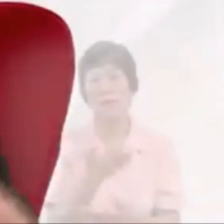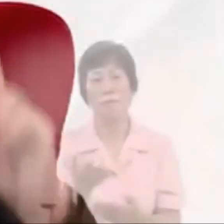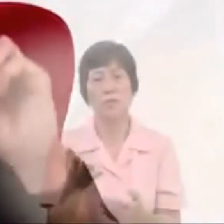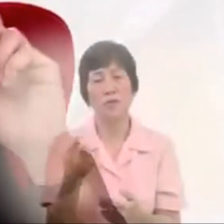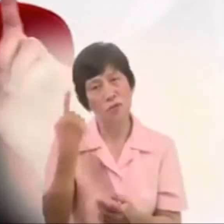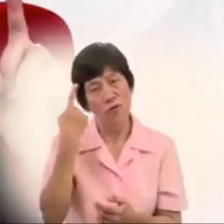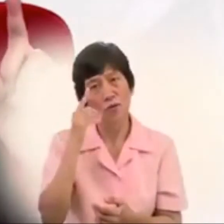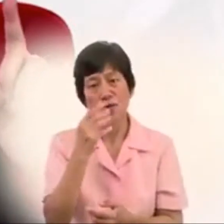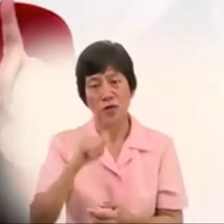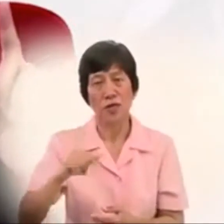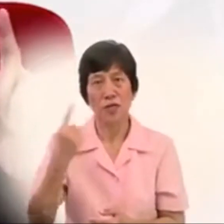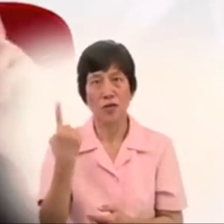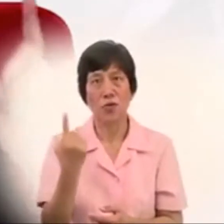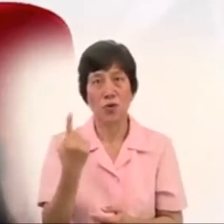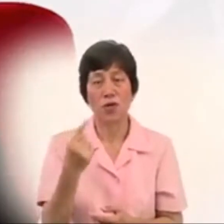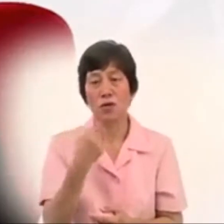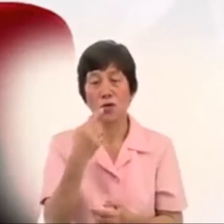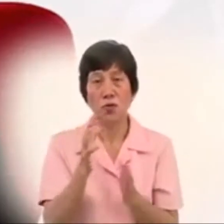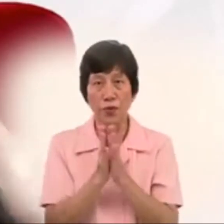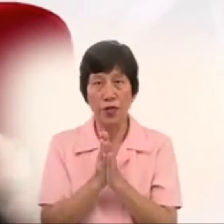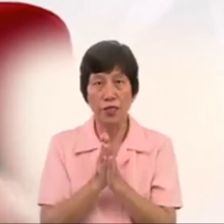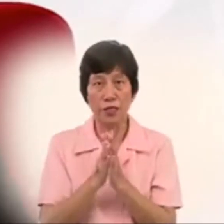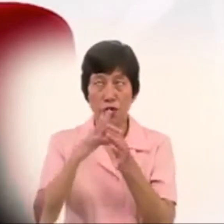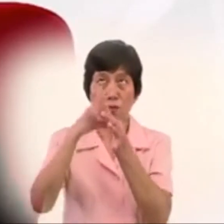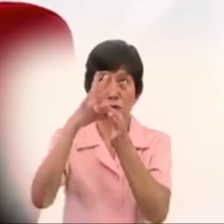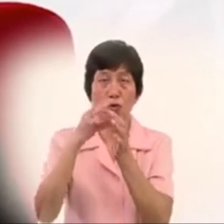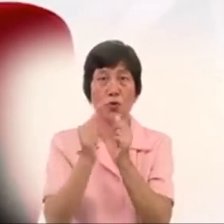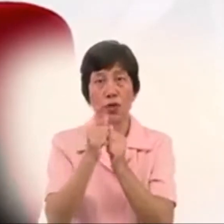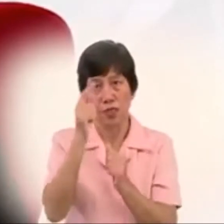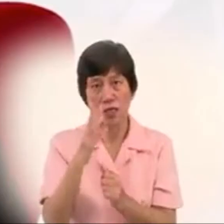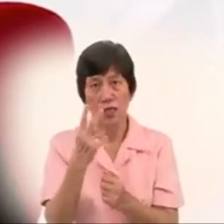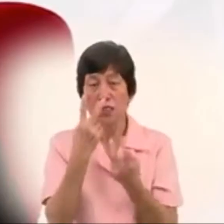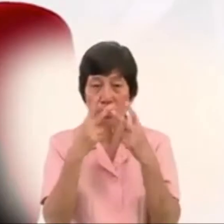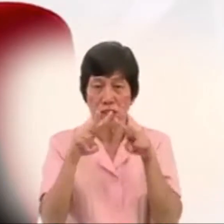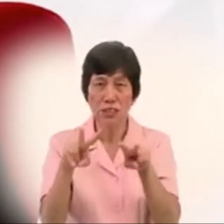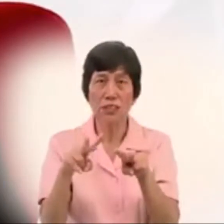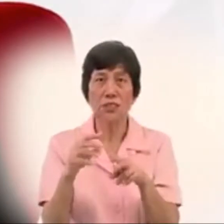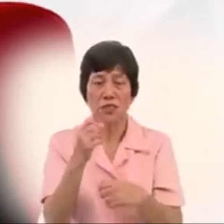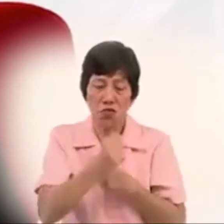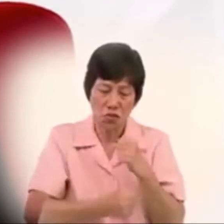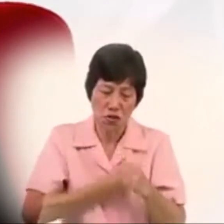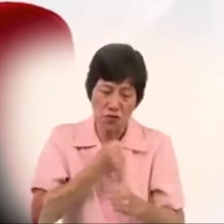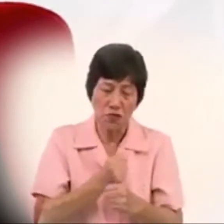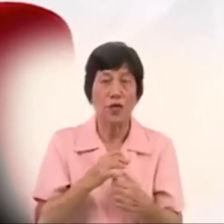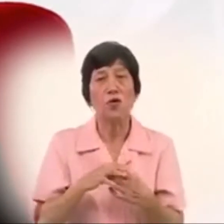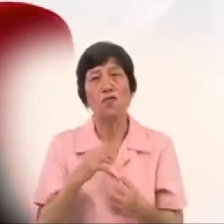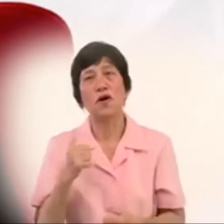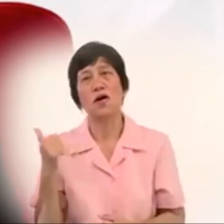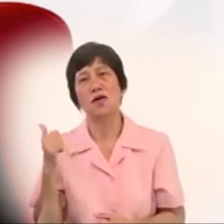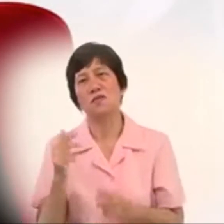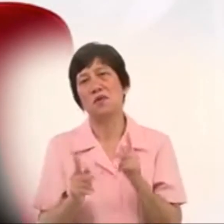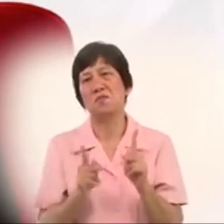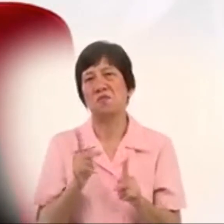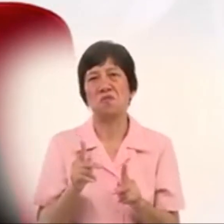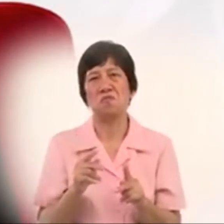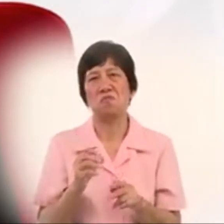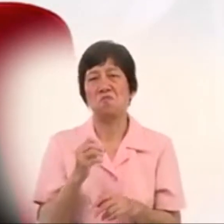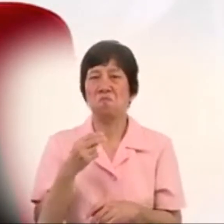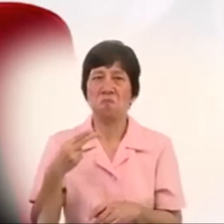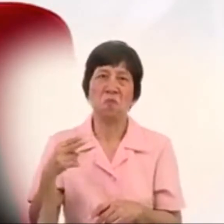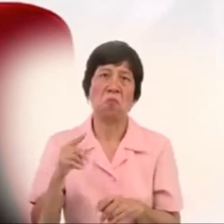For anyone who prays in communion with God sees the suffering of others. Oh, but